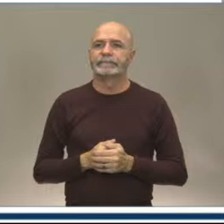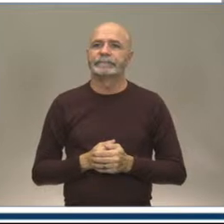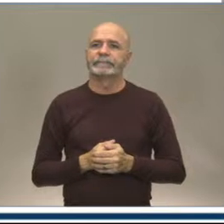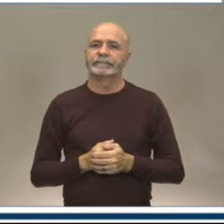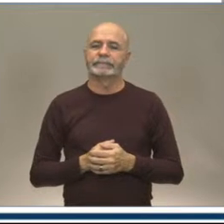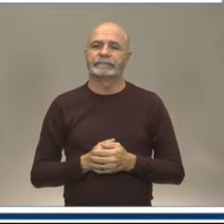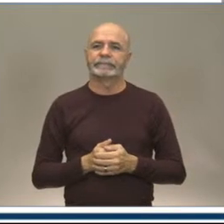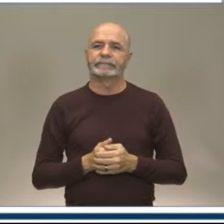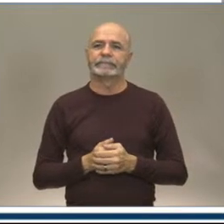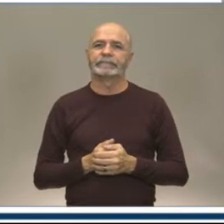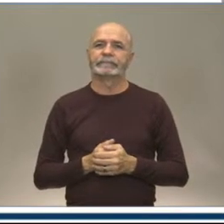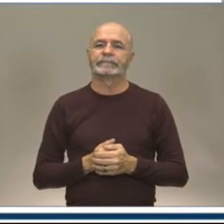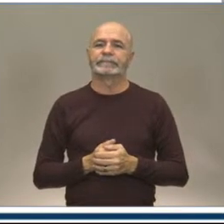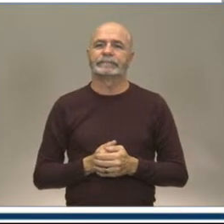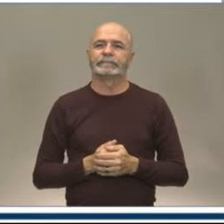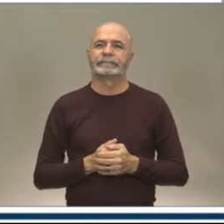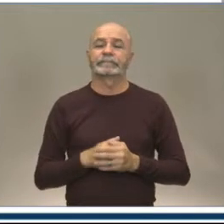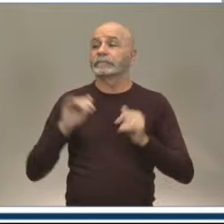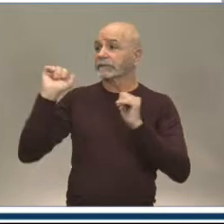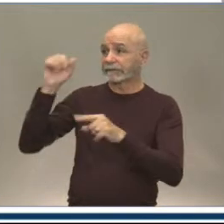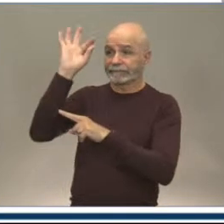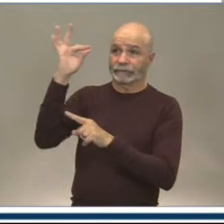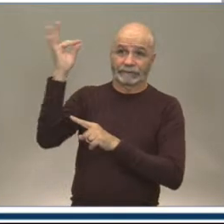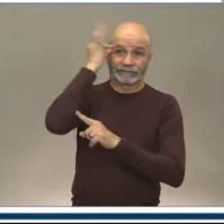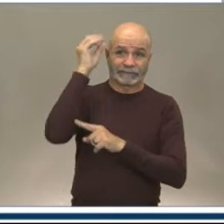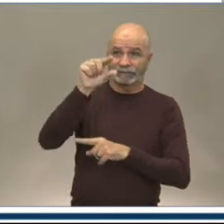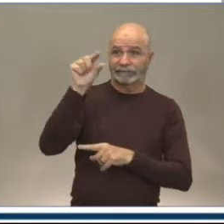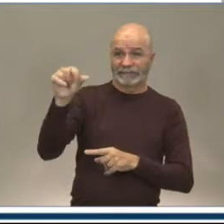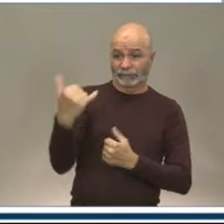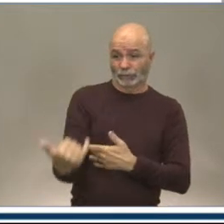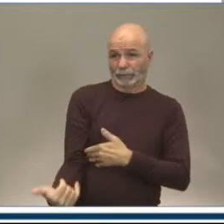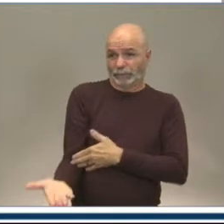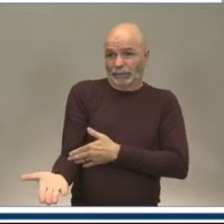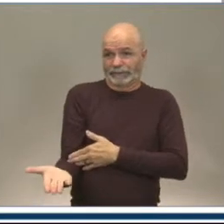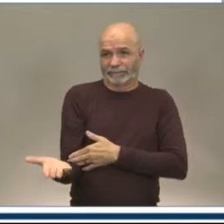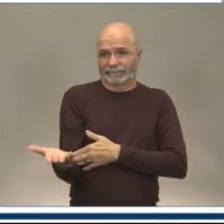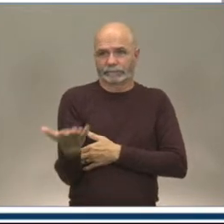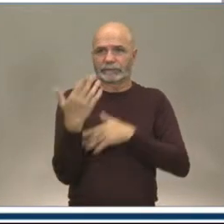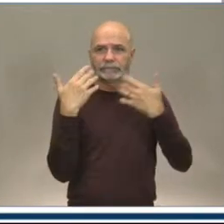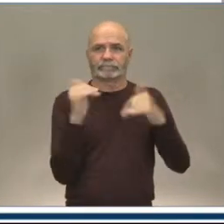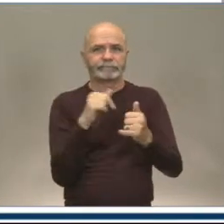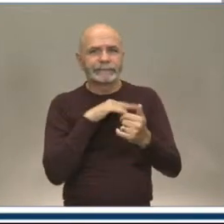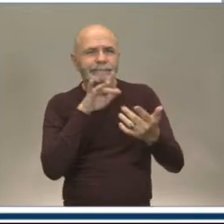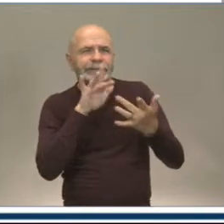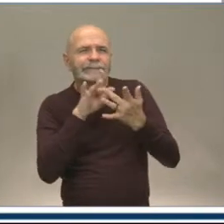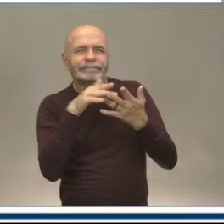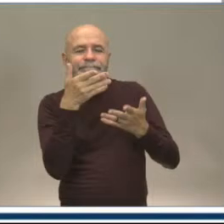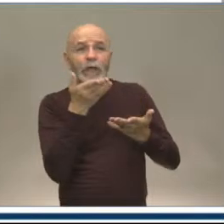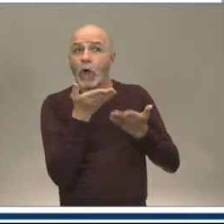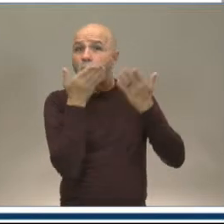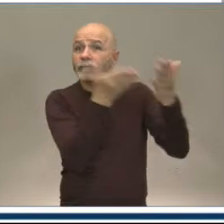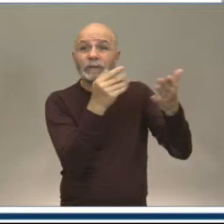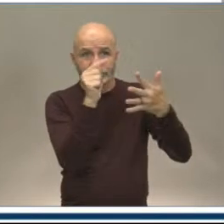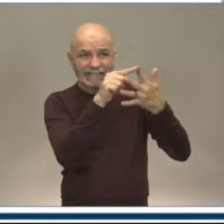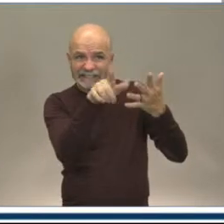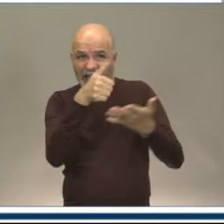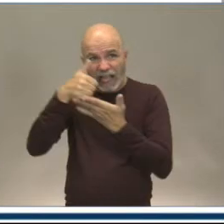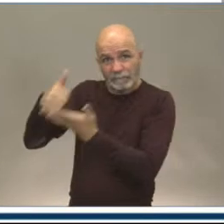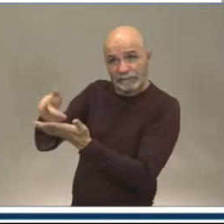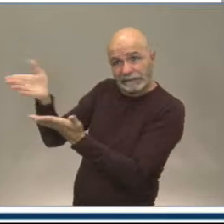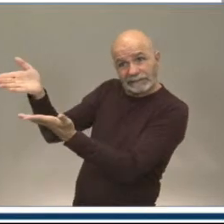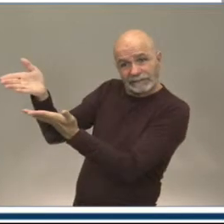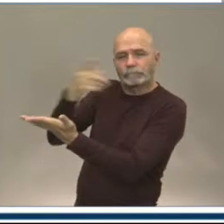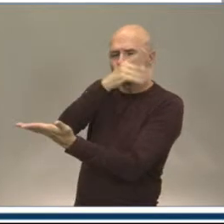the federal government reached out immediately this morning and offered that should we need some assistance that they'll be there for